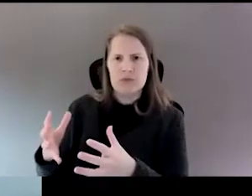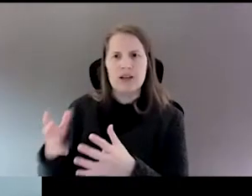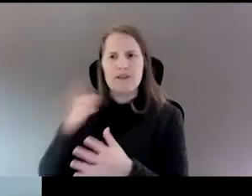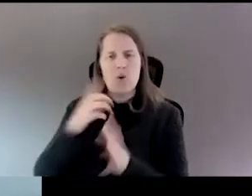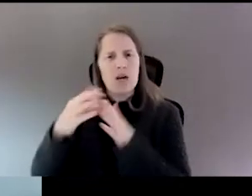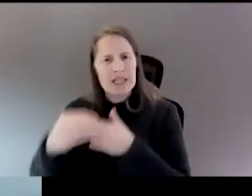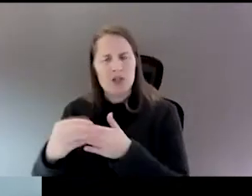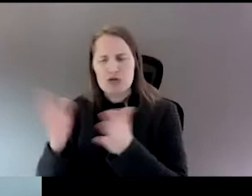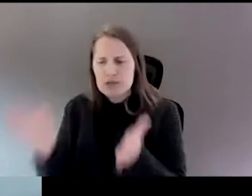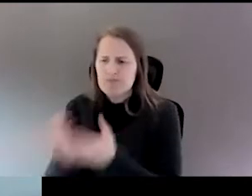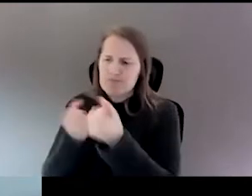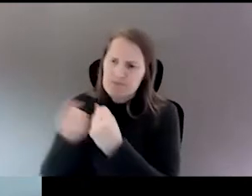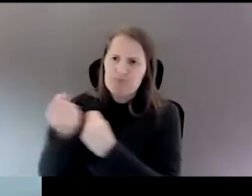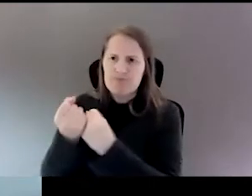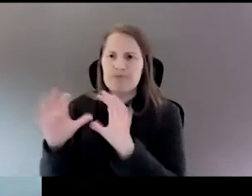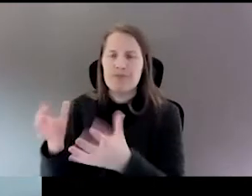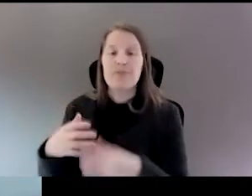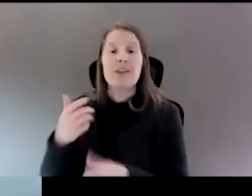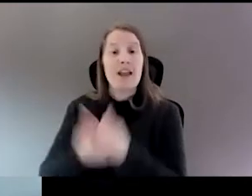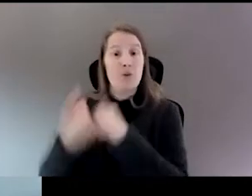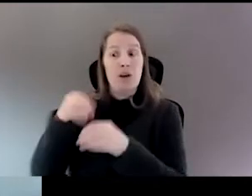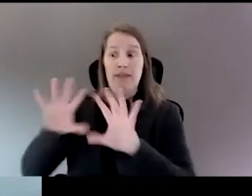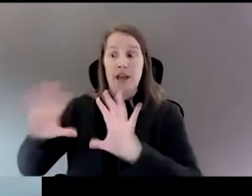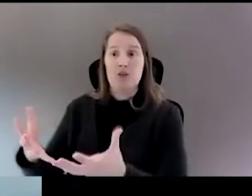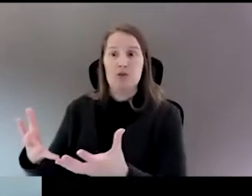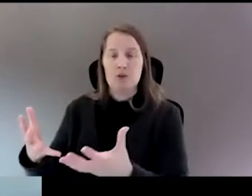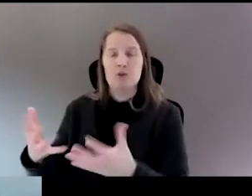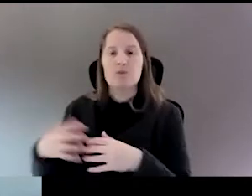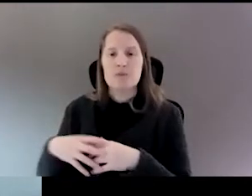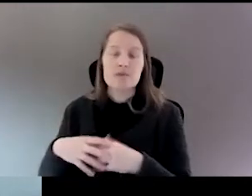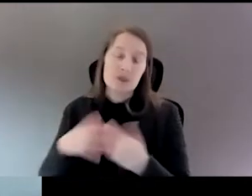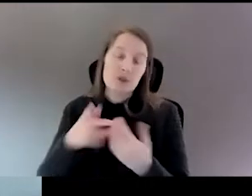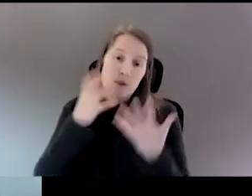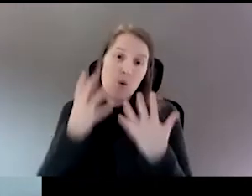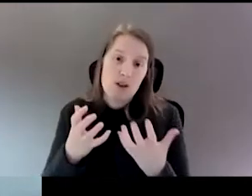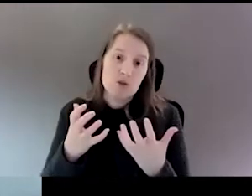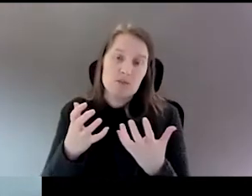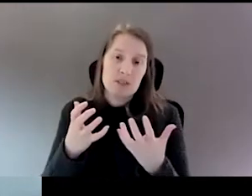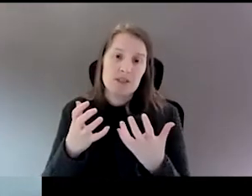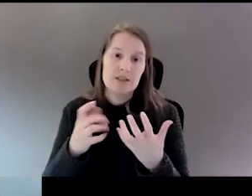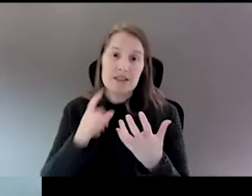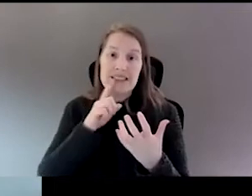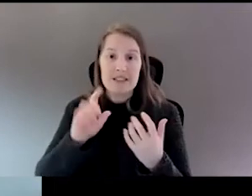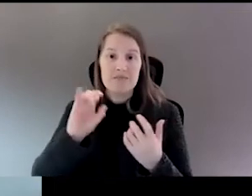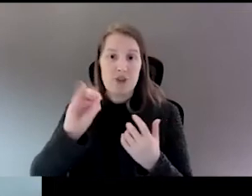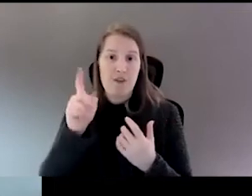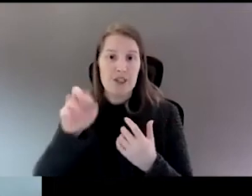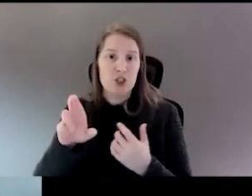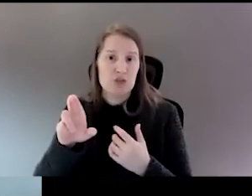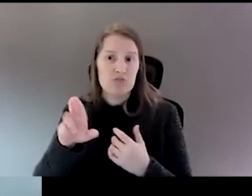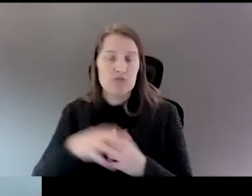so everyone in the group who wants to be is an officer. And